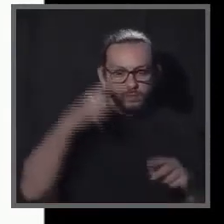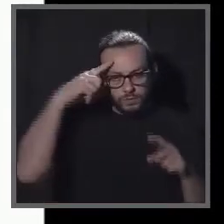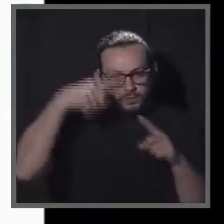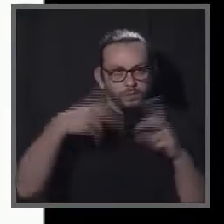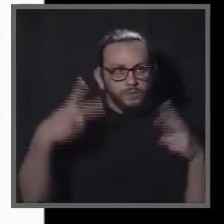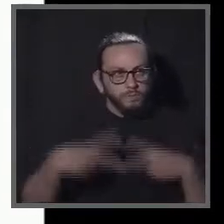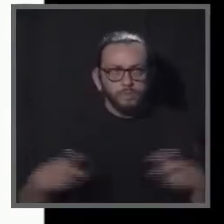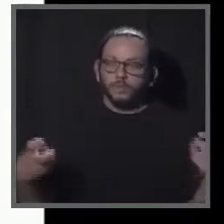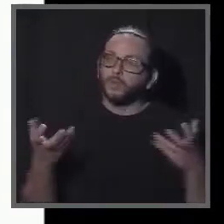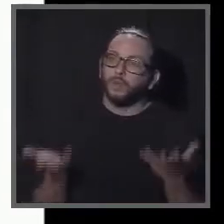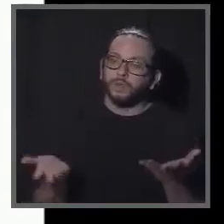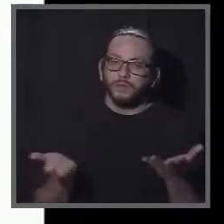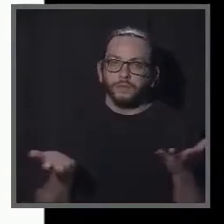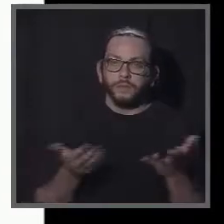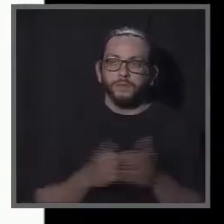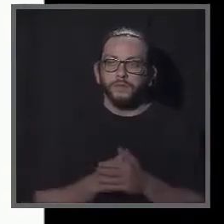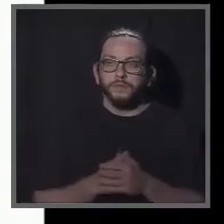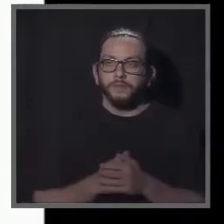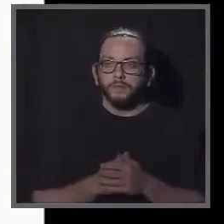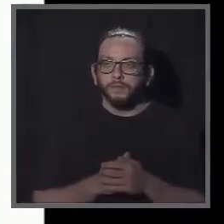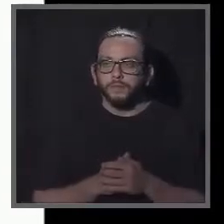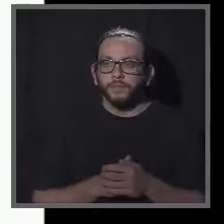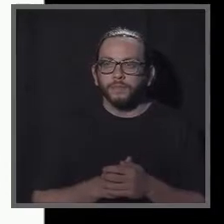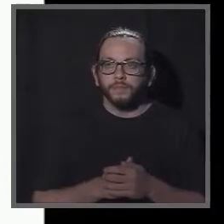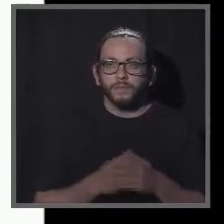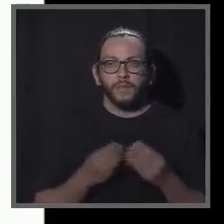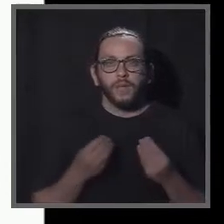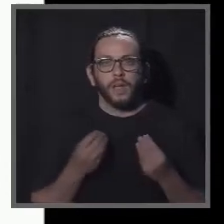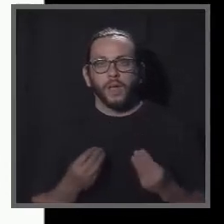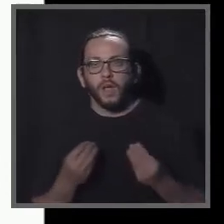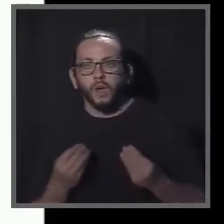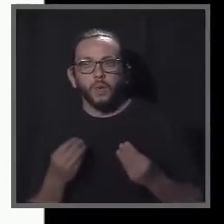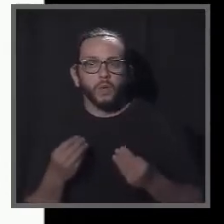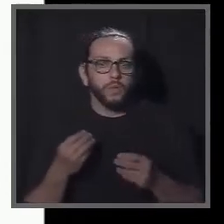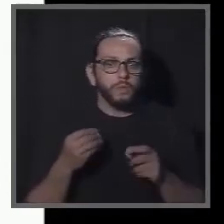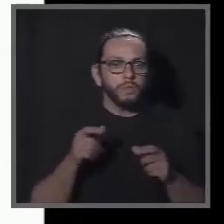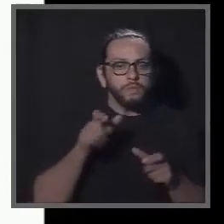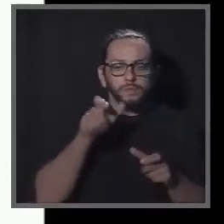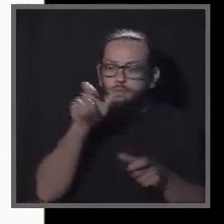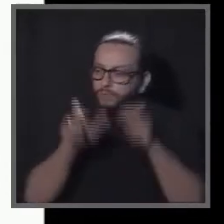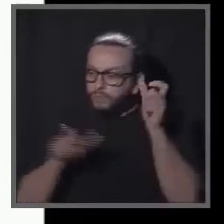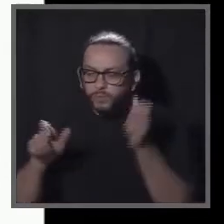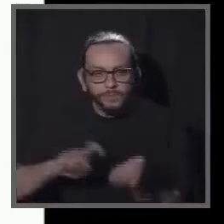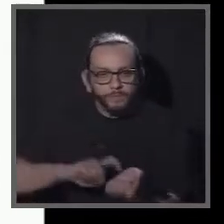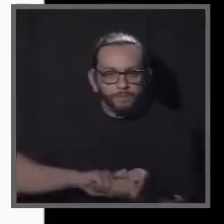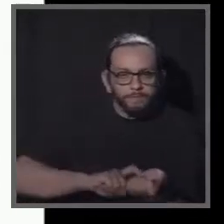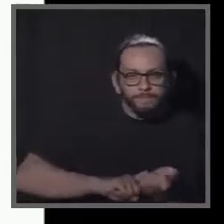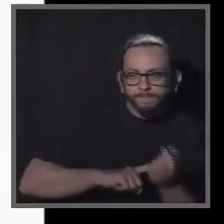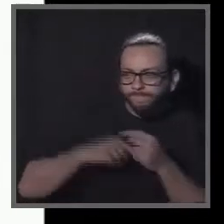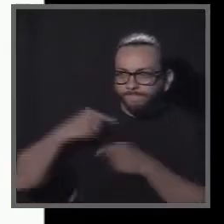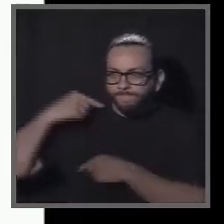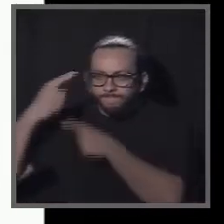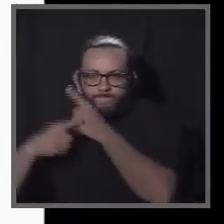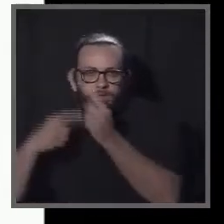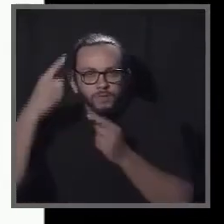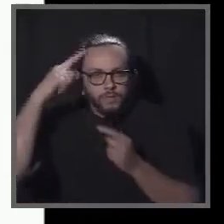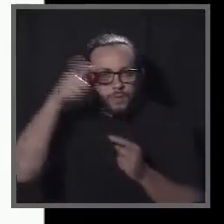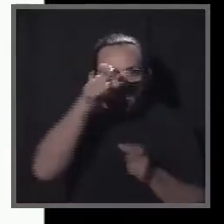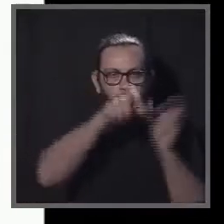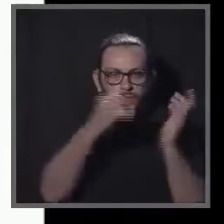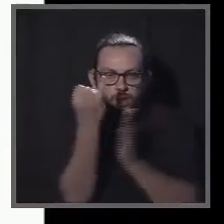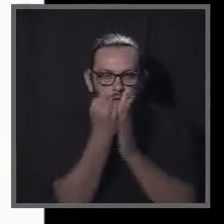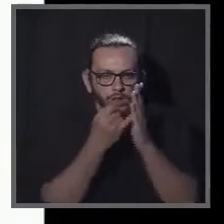all the endemic heritage, artists, culture forms, and art